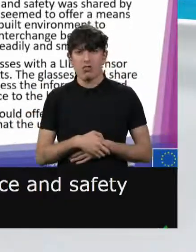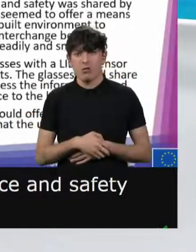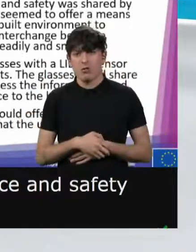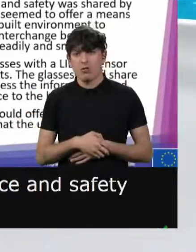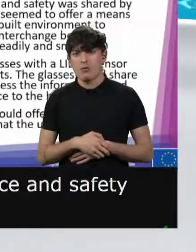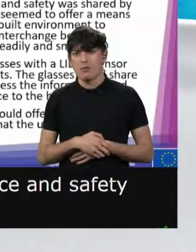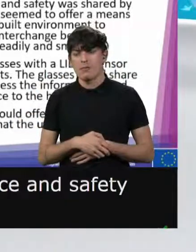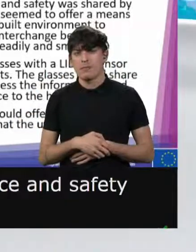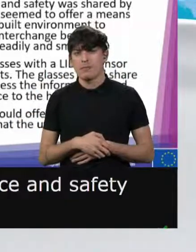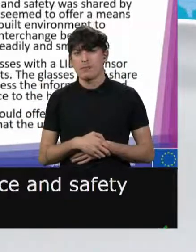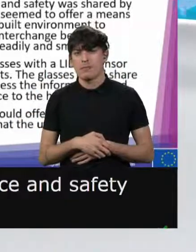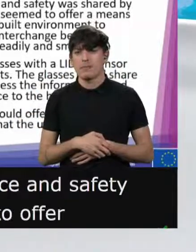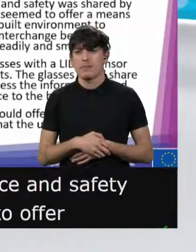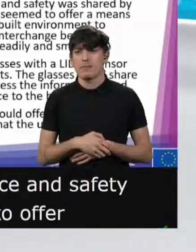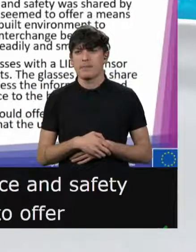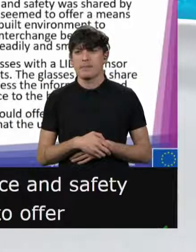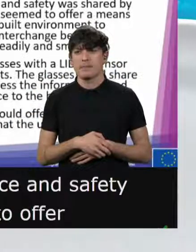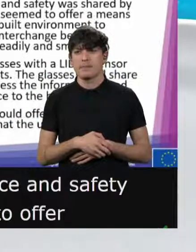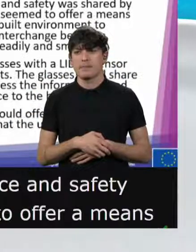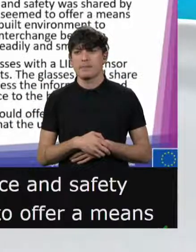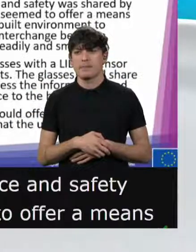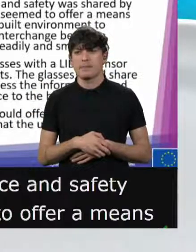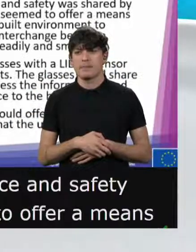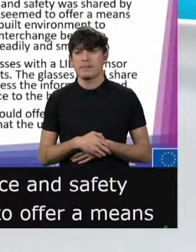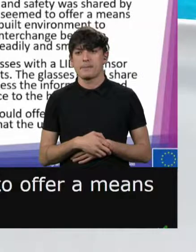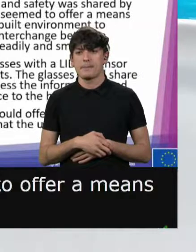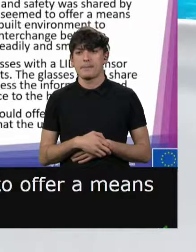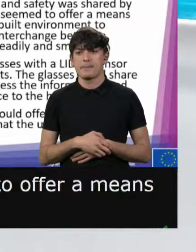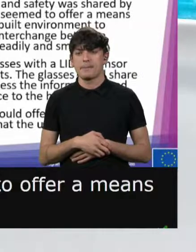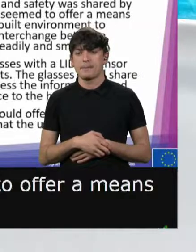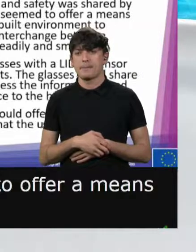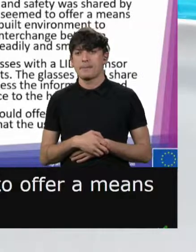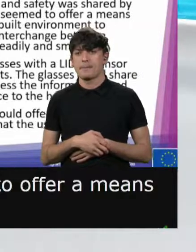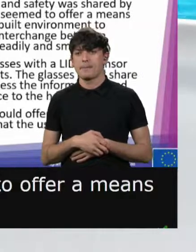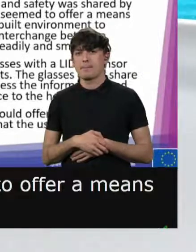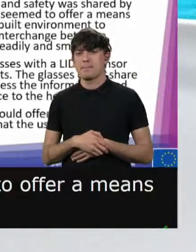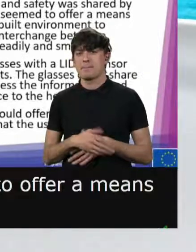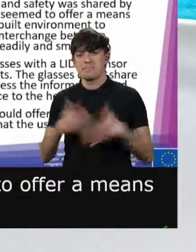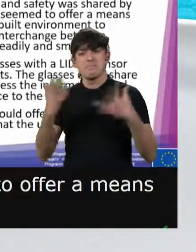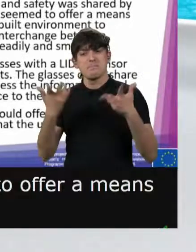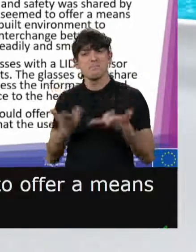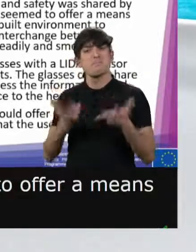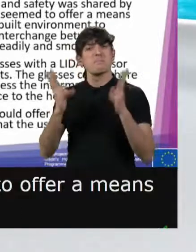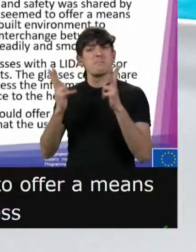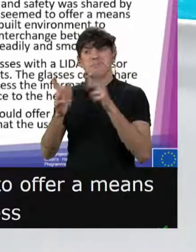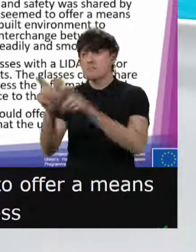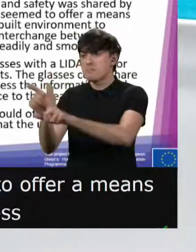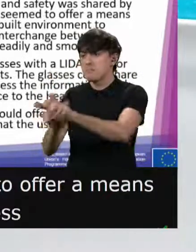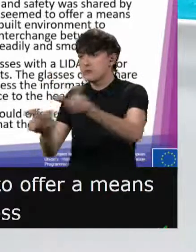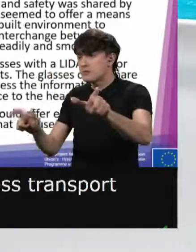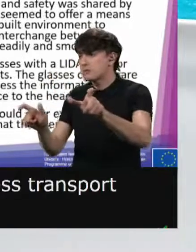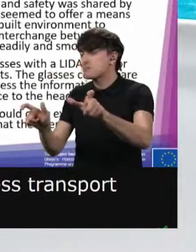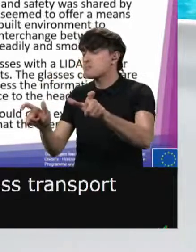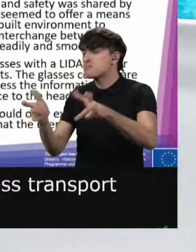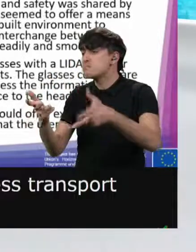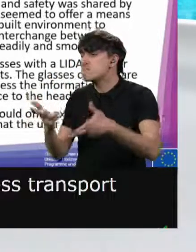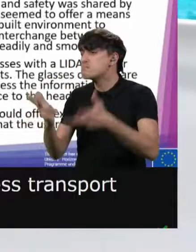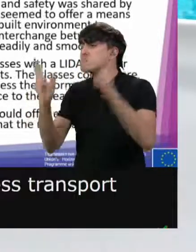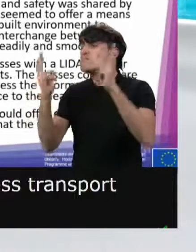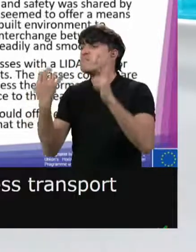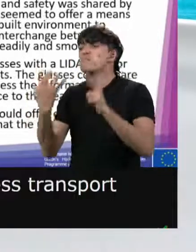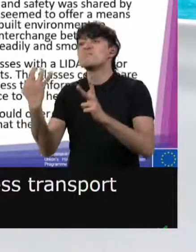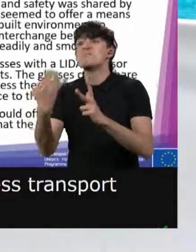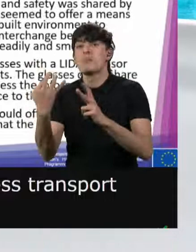to navigate through the built environment to access transport safely. It would help with moving between